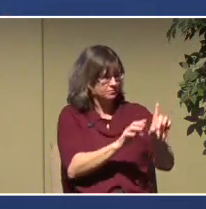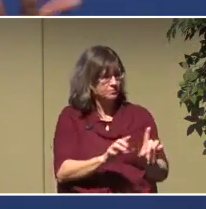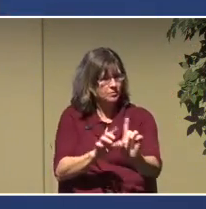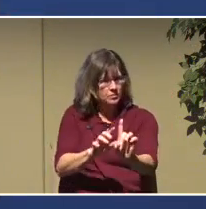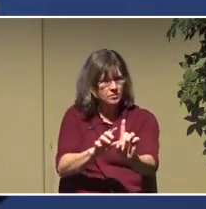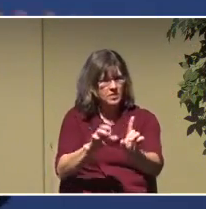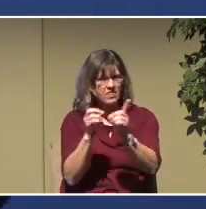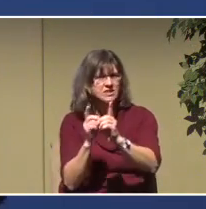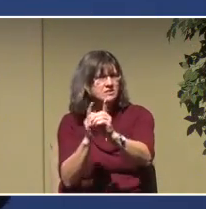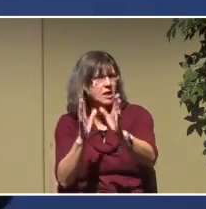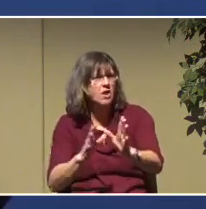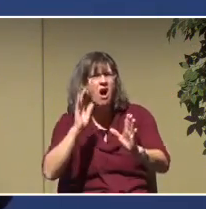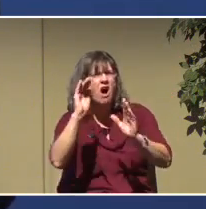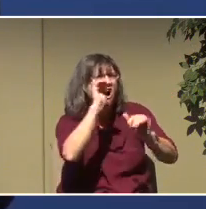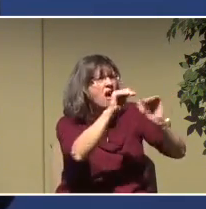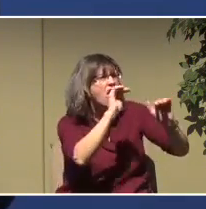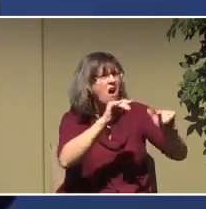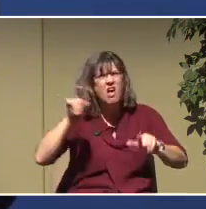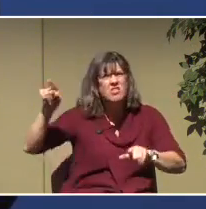do anything..."